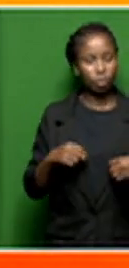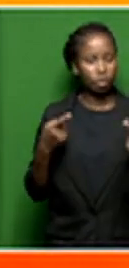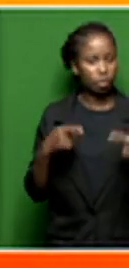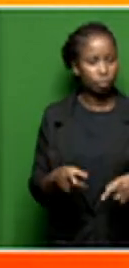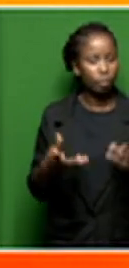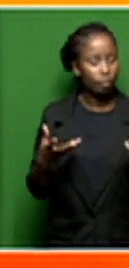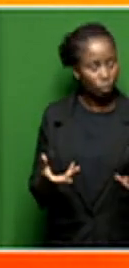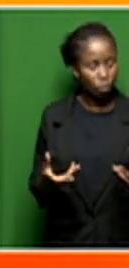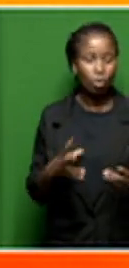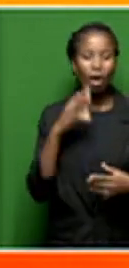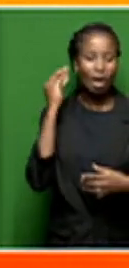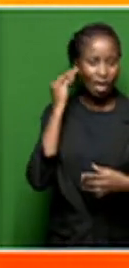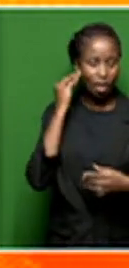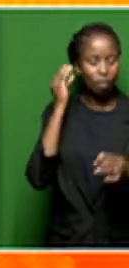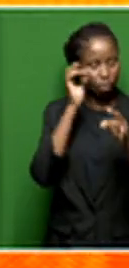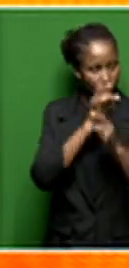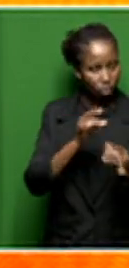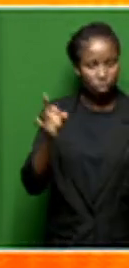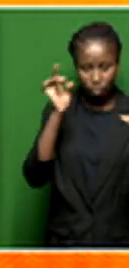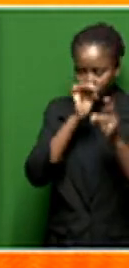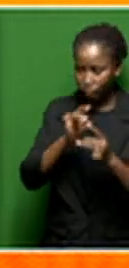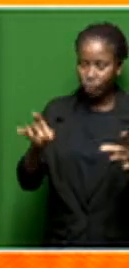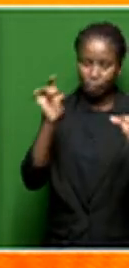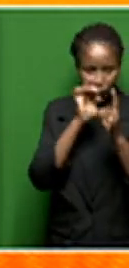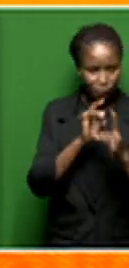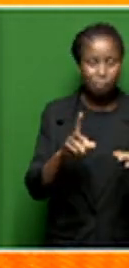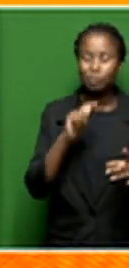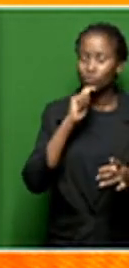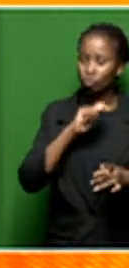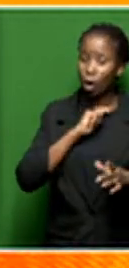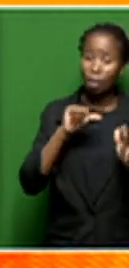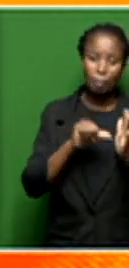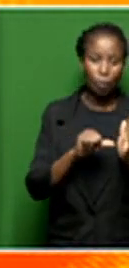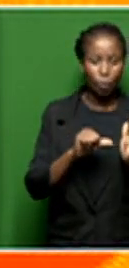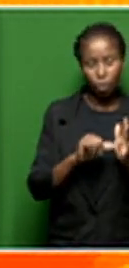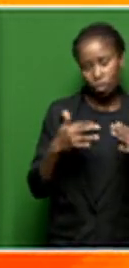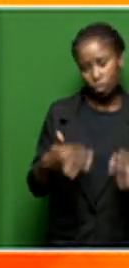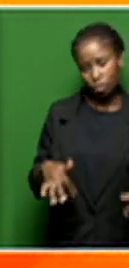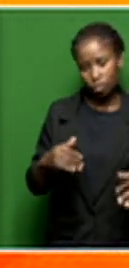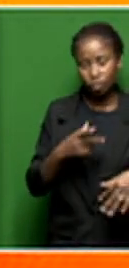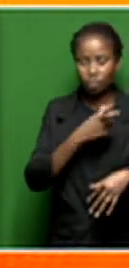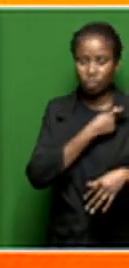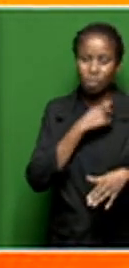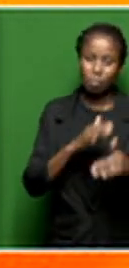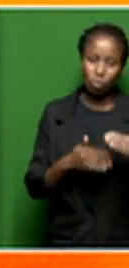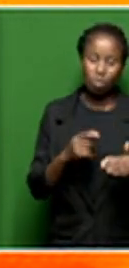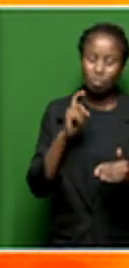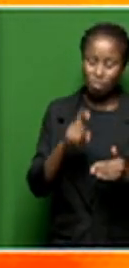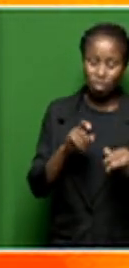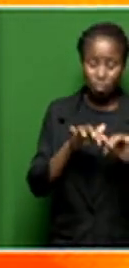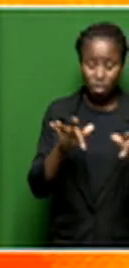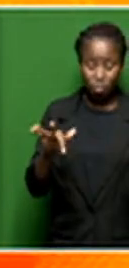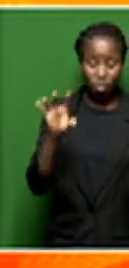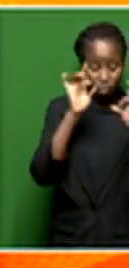the information, and this is quite an important aspect of the vaccination process, is to give people